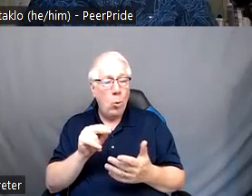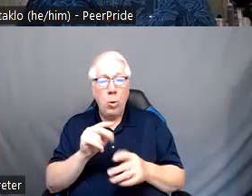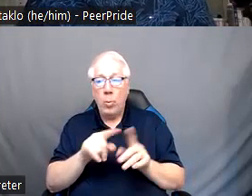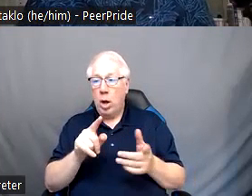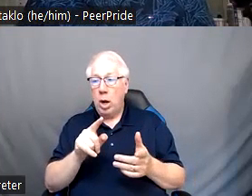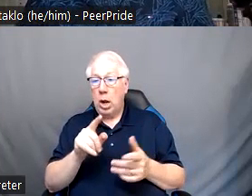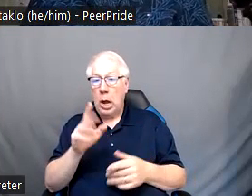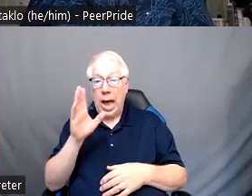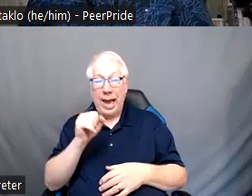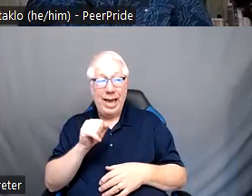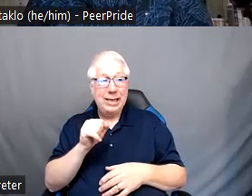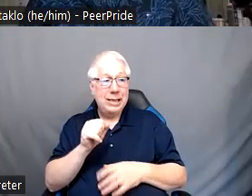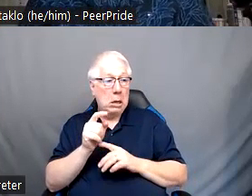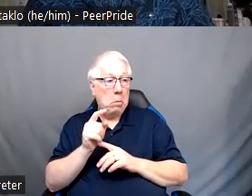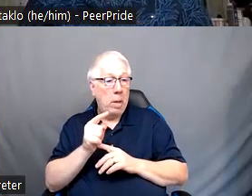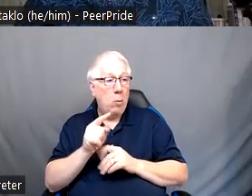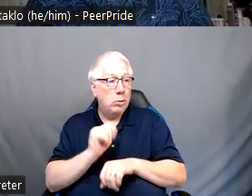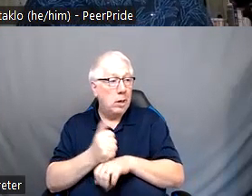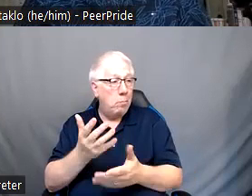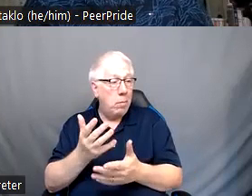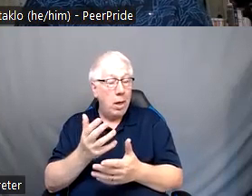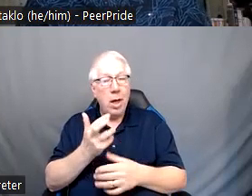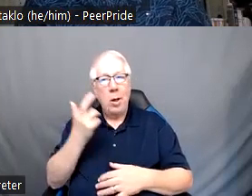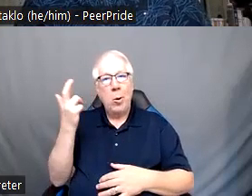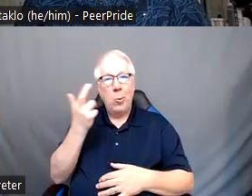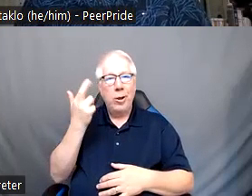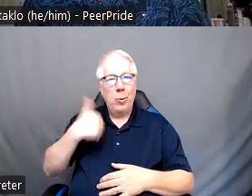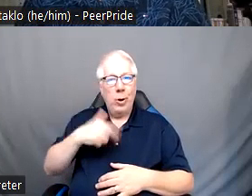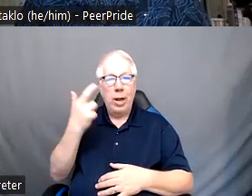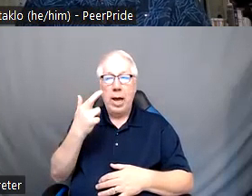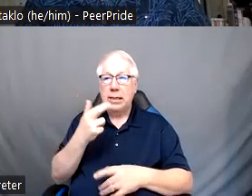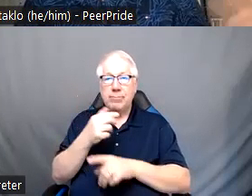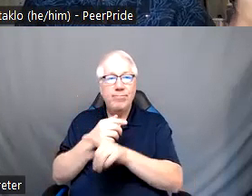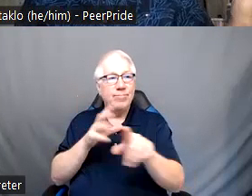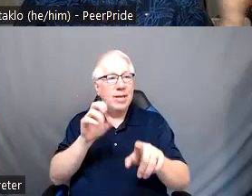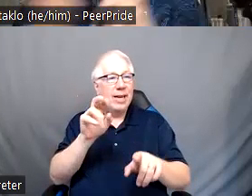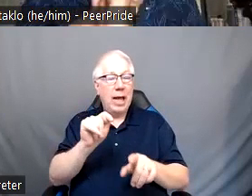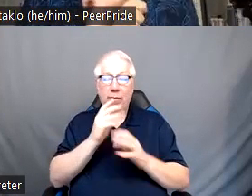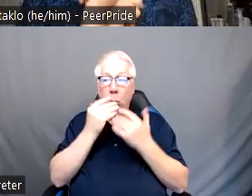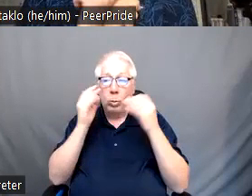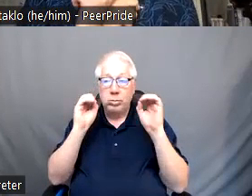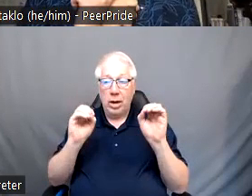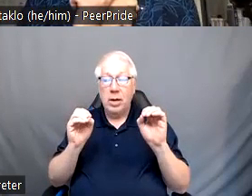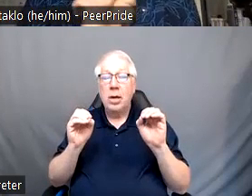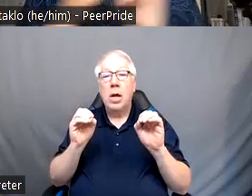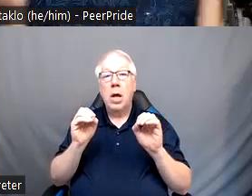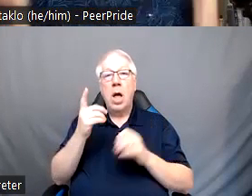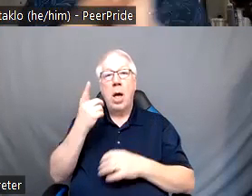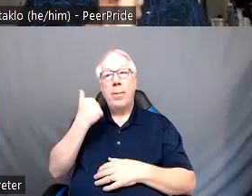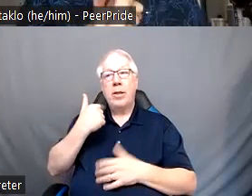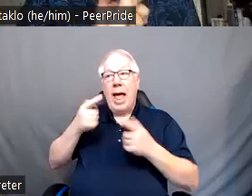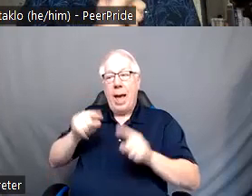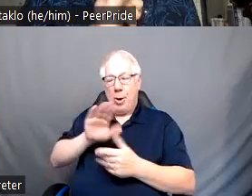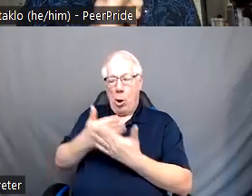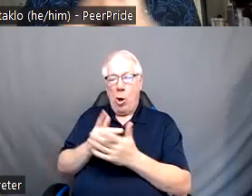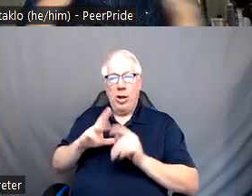there will be in a second. And we realized that there wasn't anything like that in Connecticut. So because we happen to be an all trans team and we